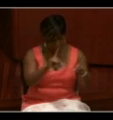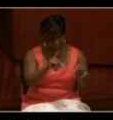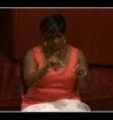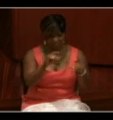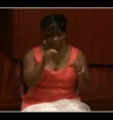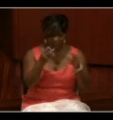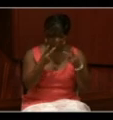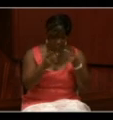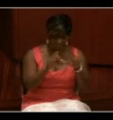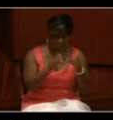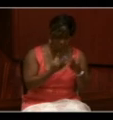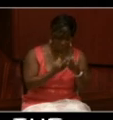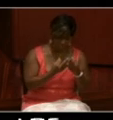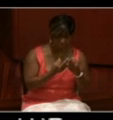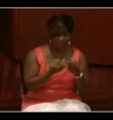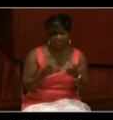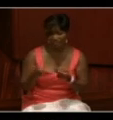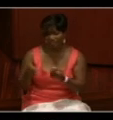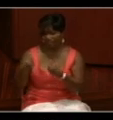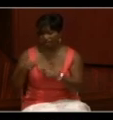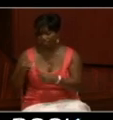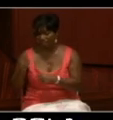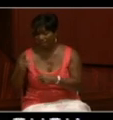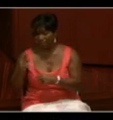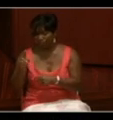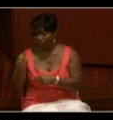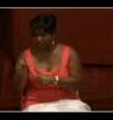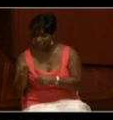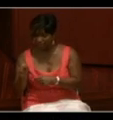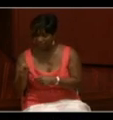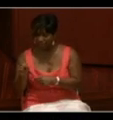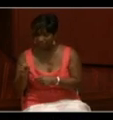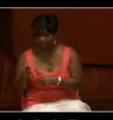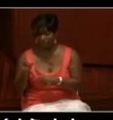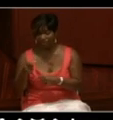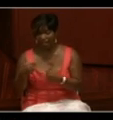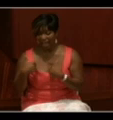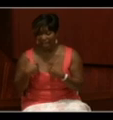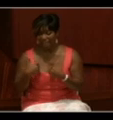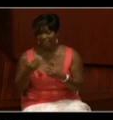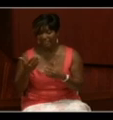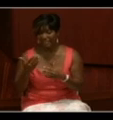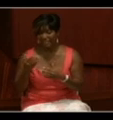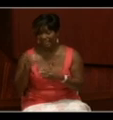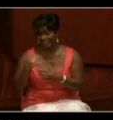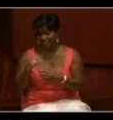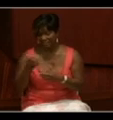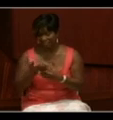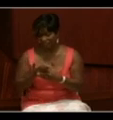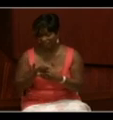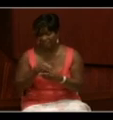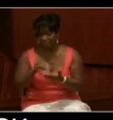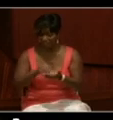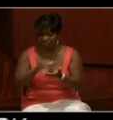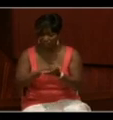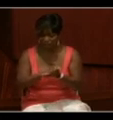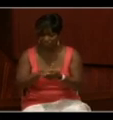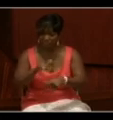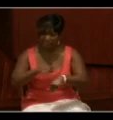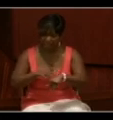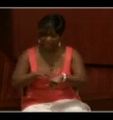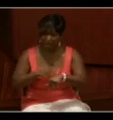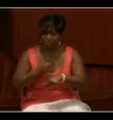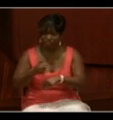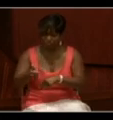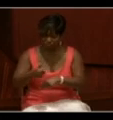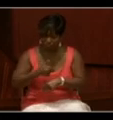family, and then to come back into the U.S. So we have a case file that documents these layers of time as Harry grew